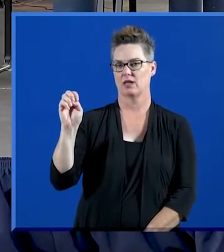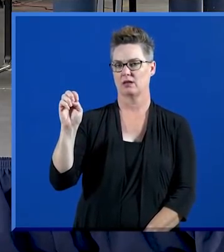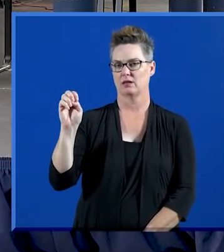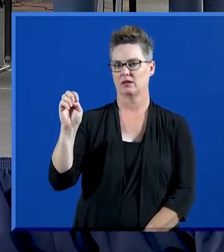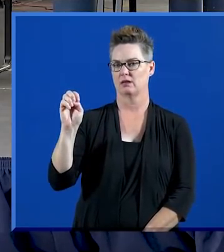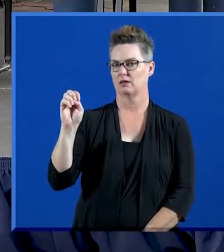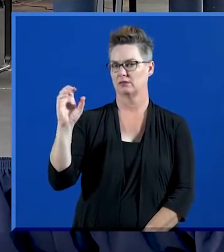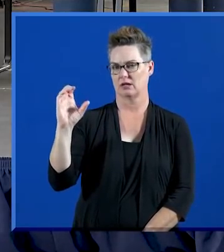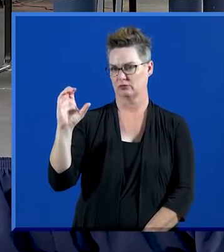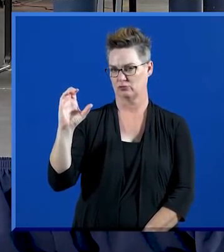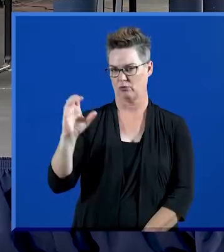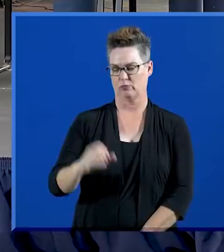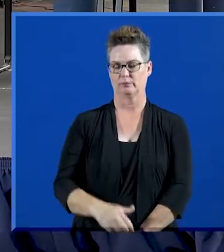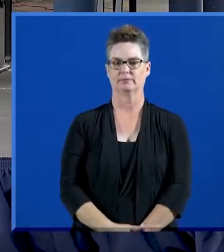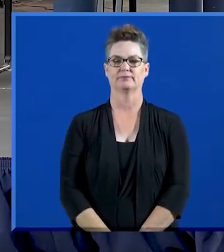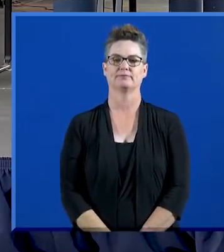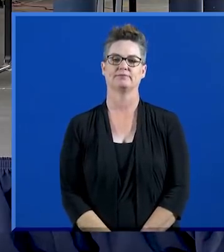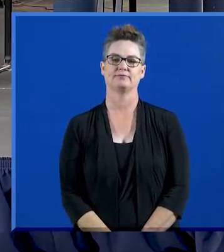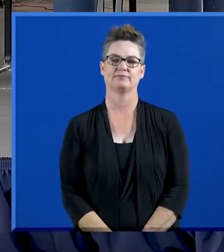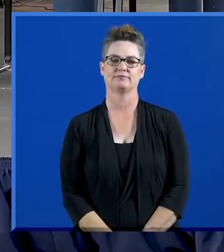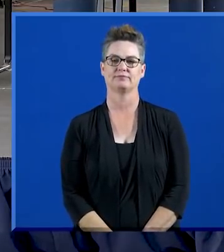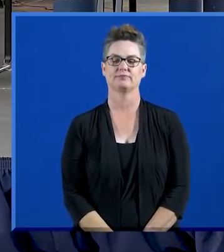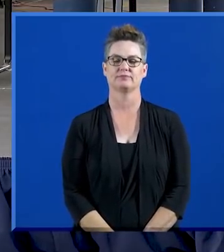Lane Castro.